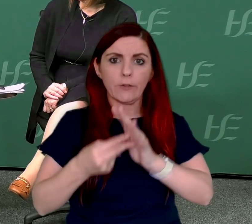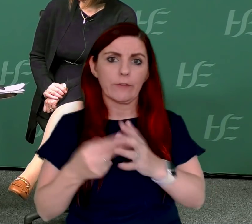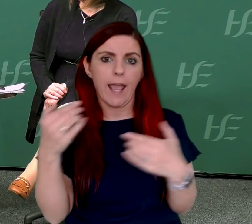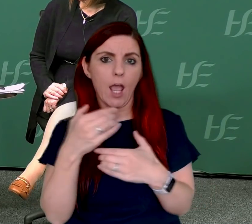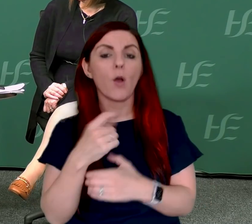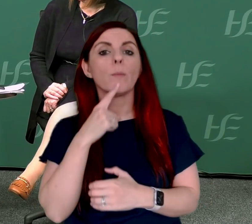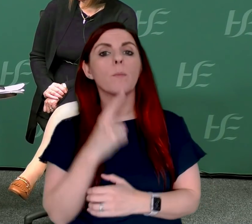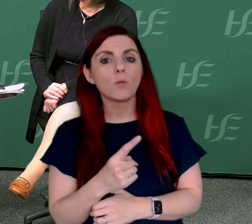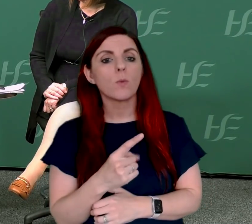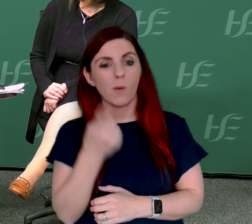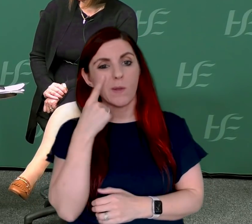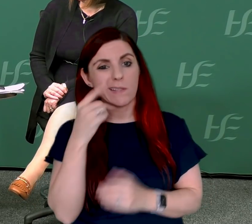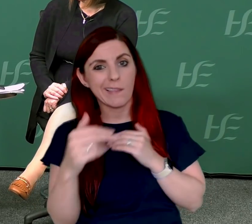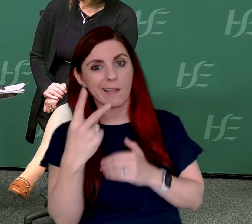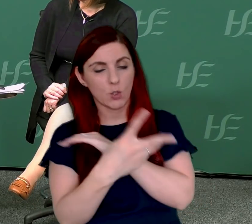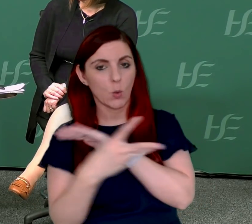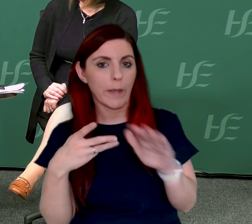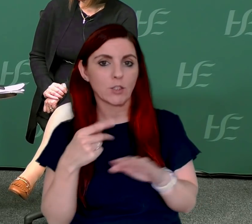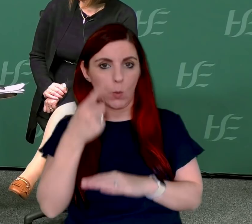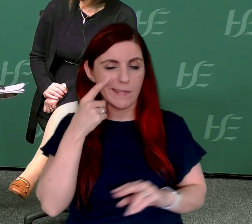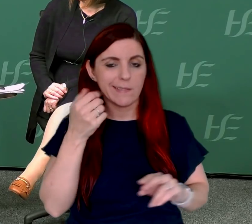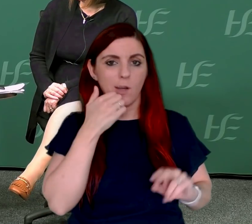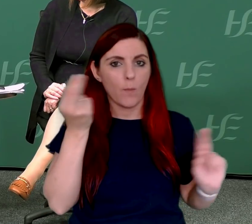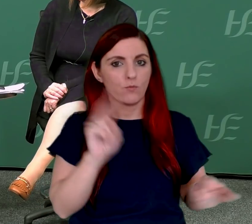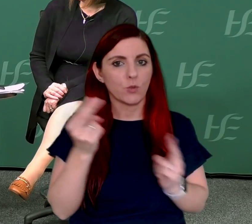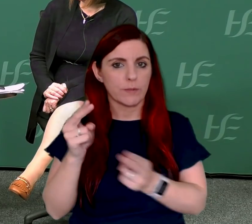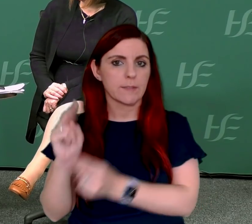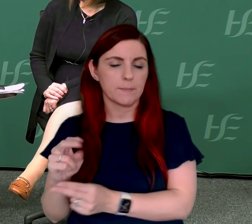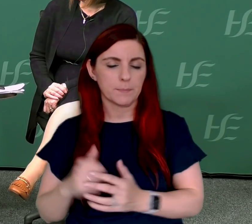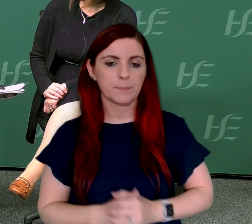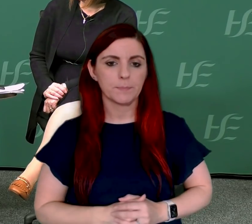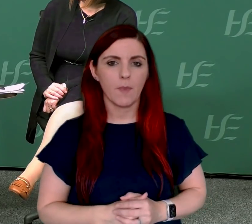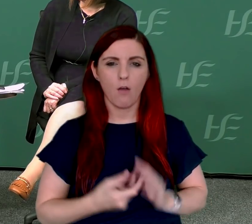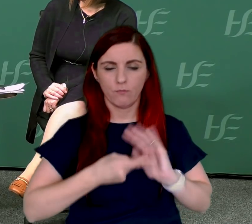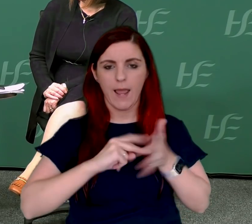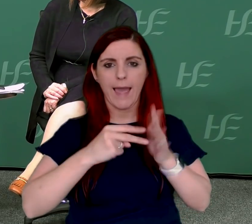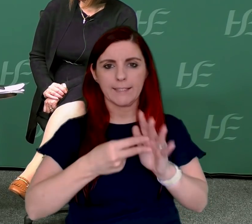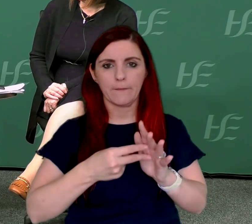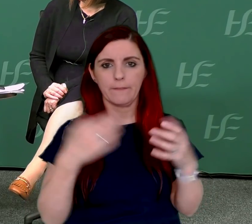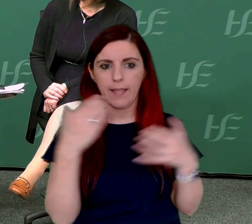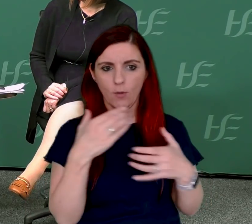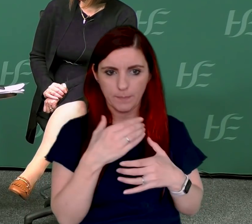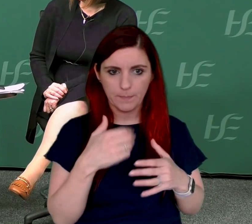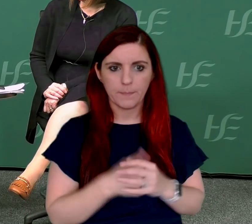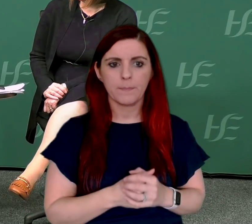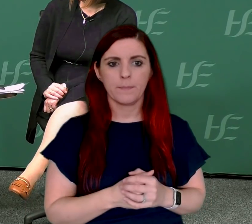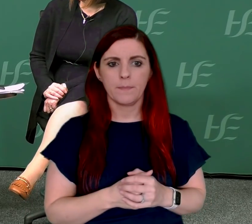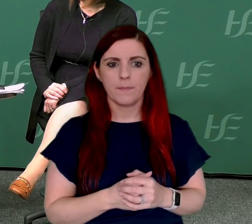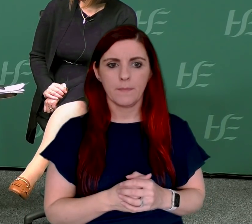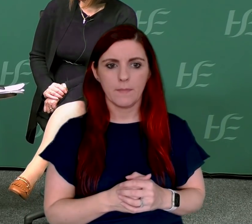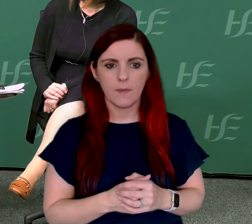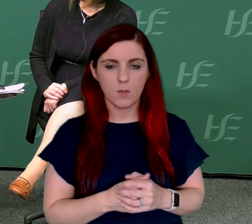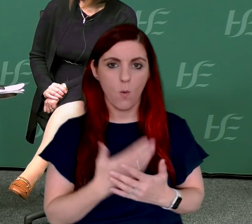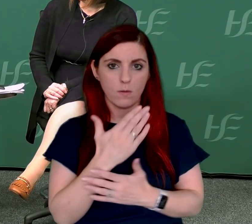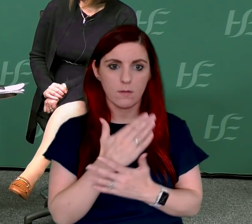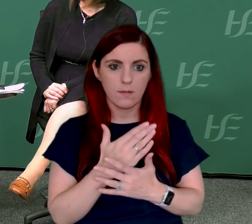it in the next 2 weeks as having a significant impact. But you're not issuing any central instructions? No, we didn't give a central instruction to stop. Our central